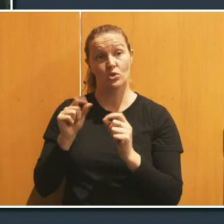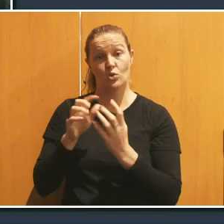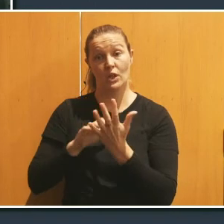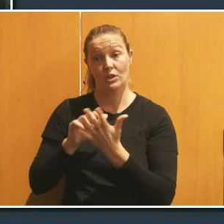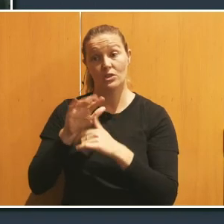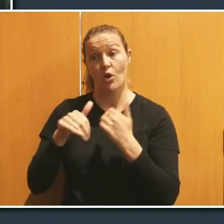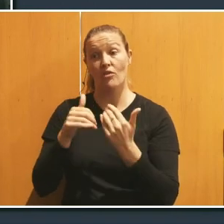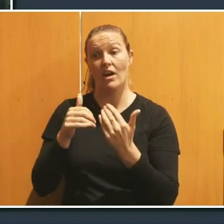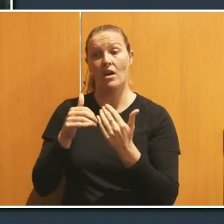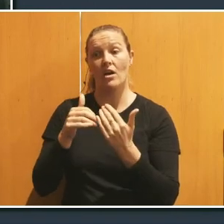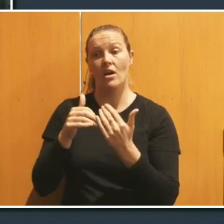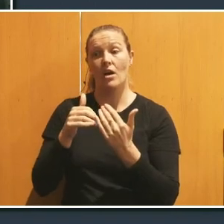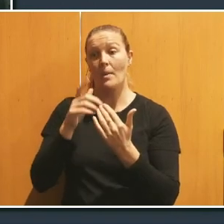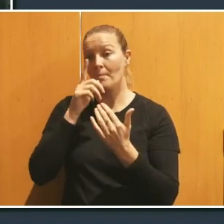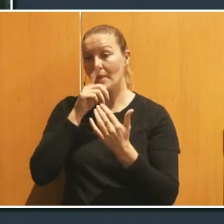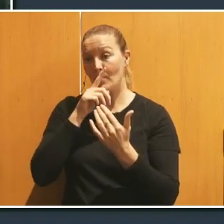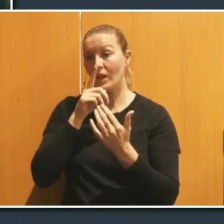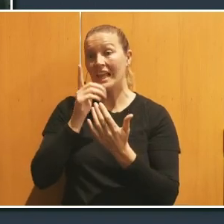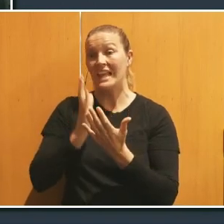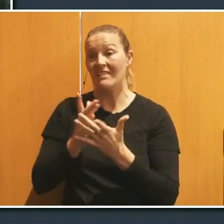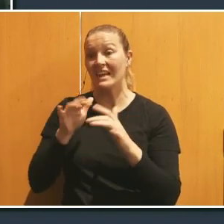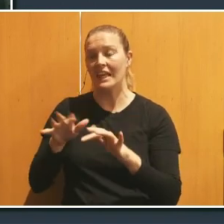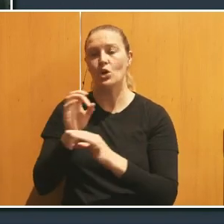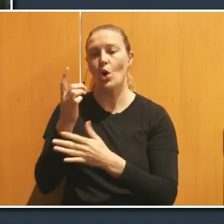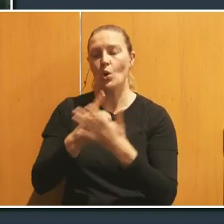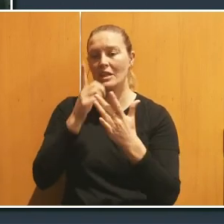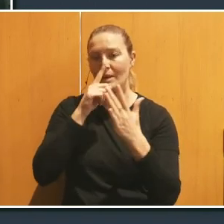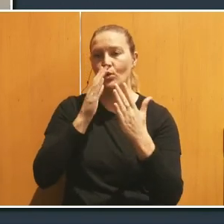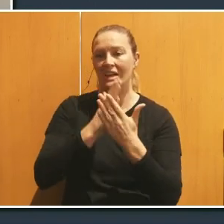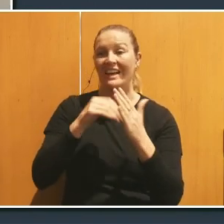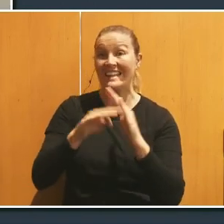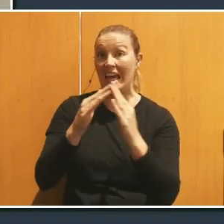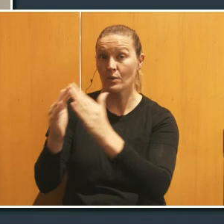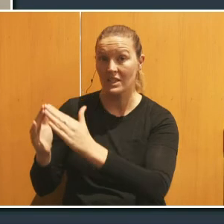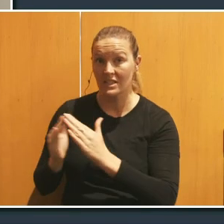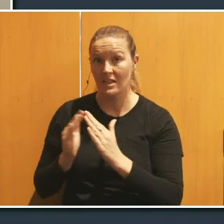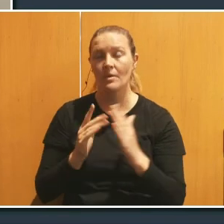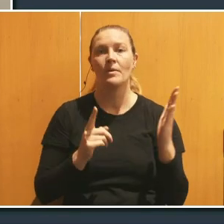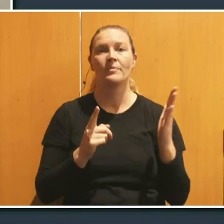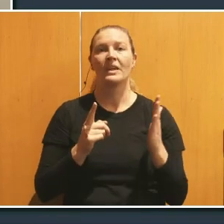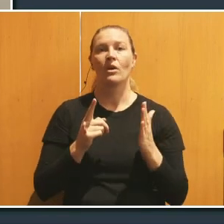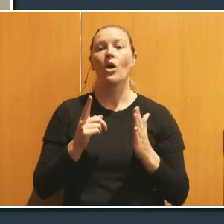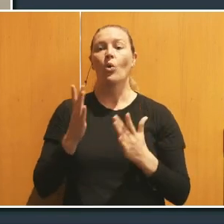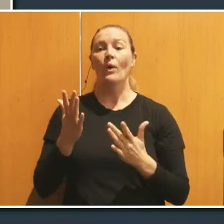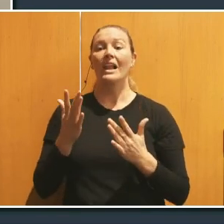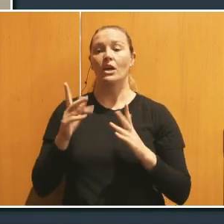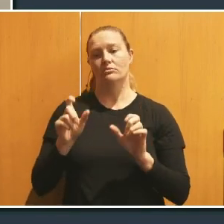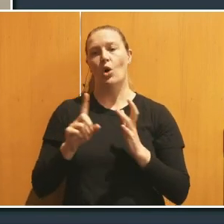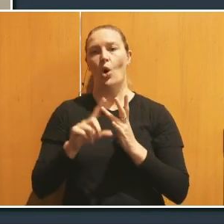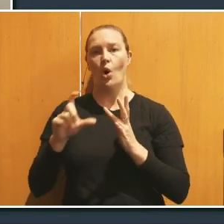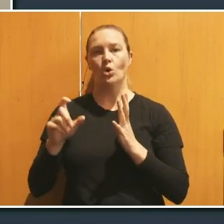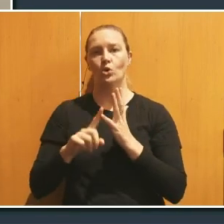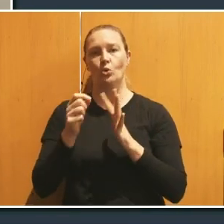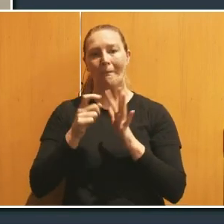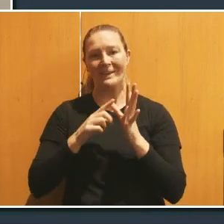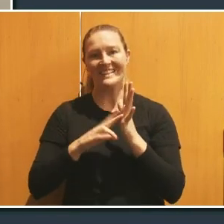on occupancy as a whole rather than just on the lifestyle residential component. Well, occupancy relates to permanent occupancy. We do,